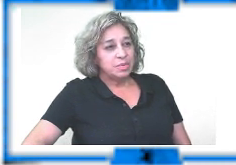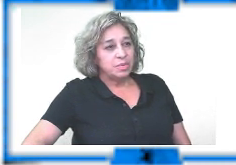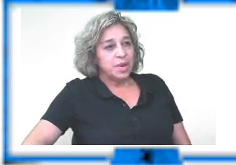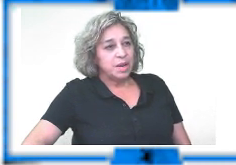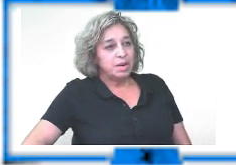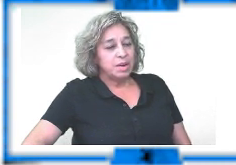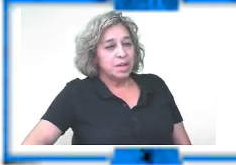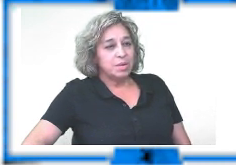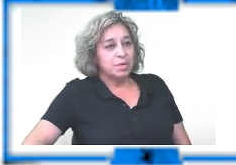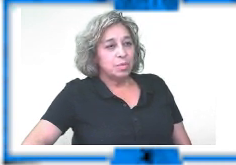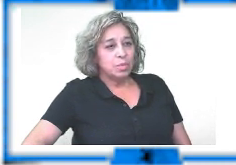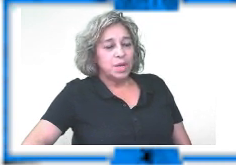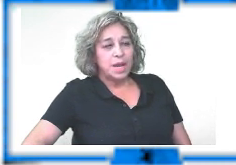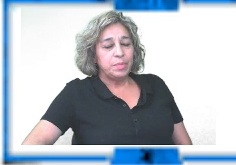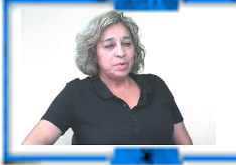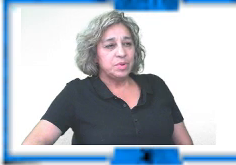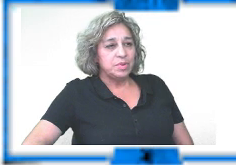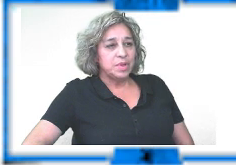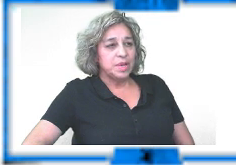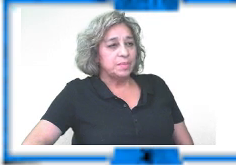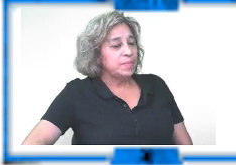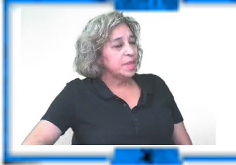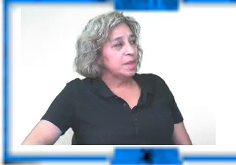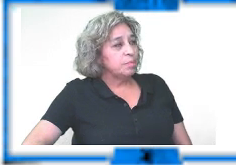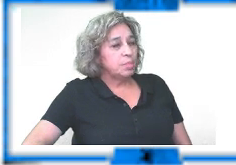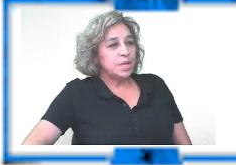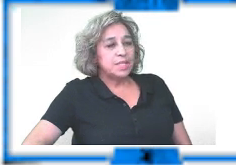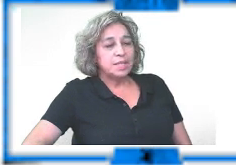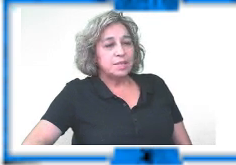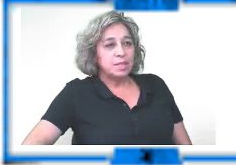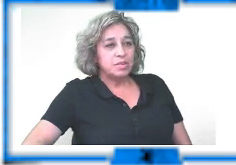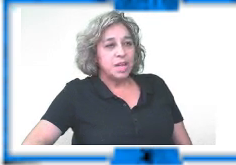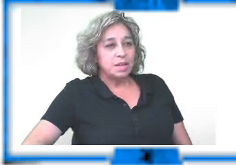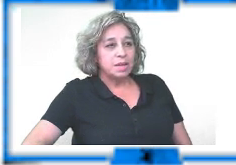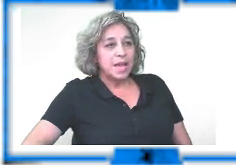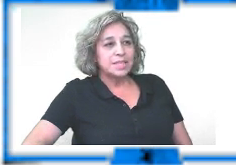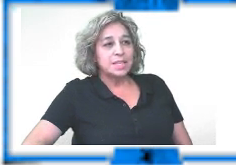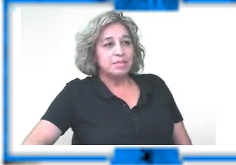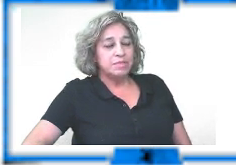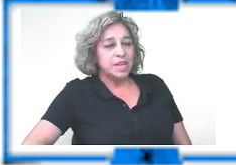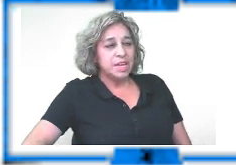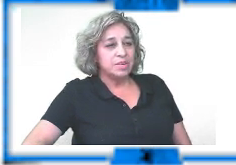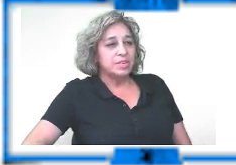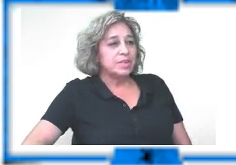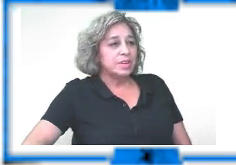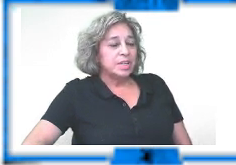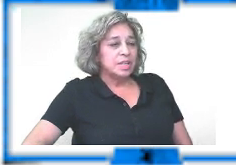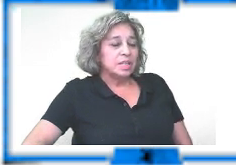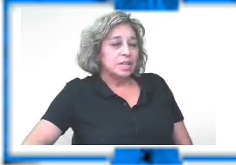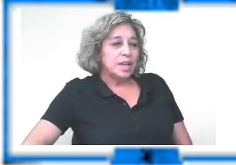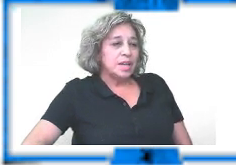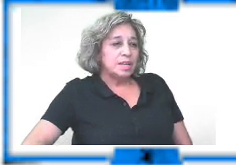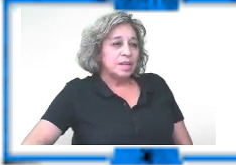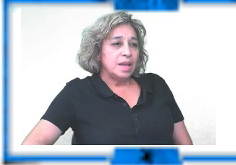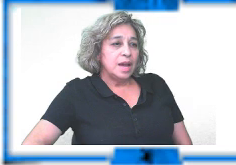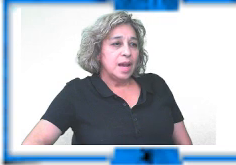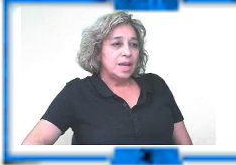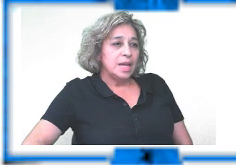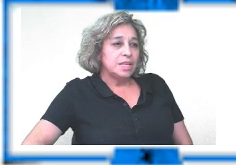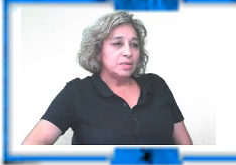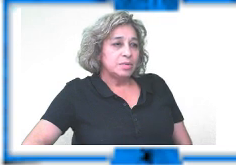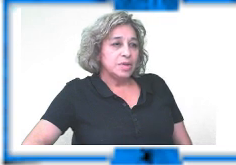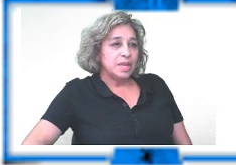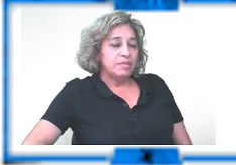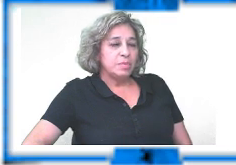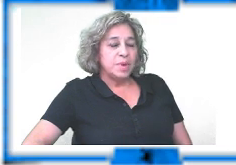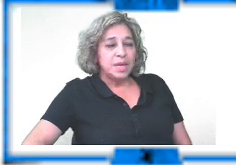reflections regarding what happened to the president the other day. Excellent video. And I'd